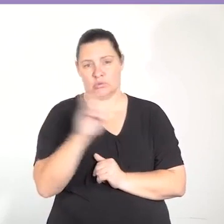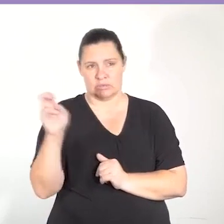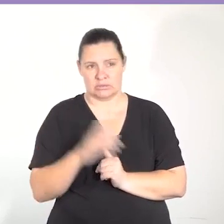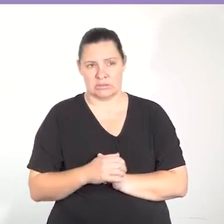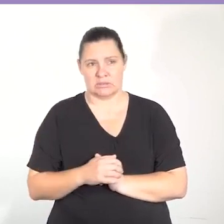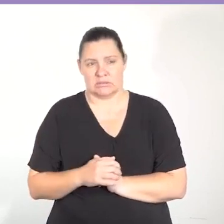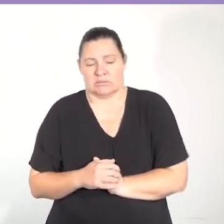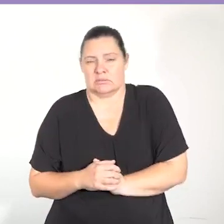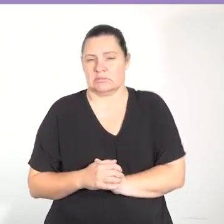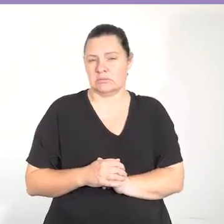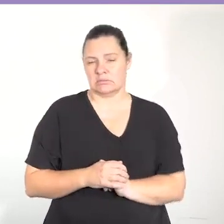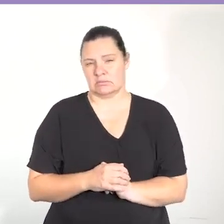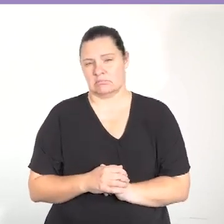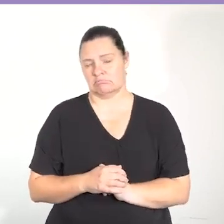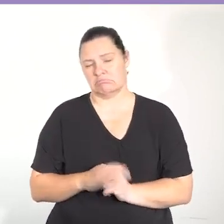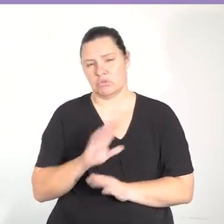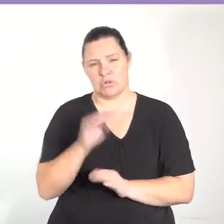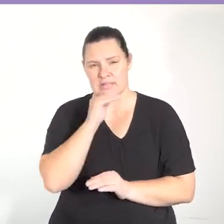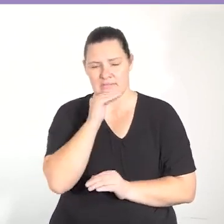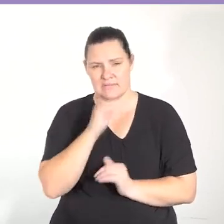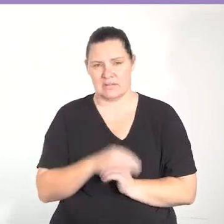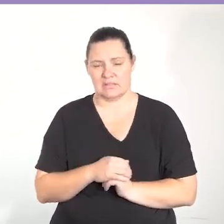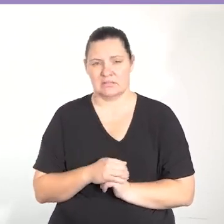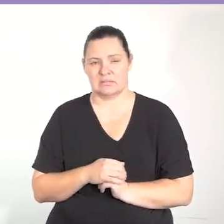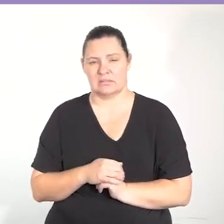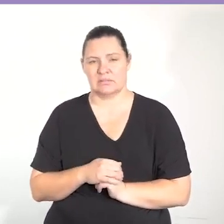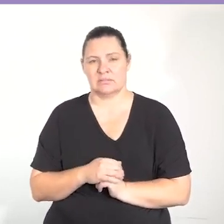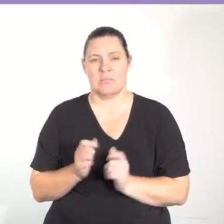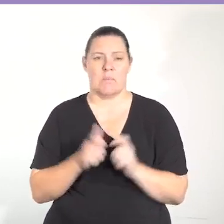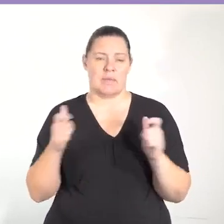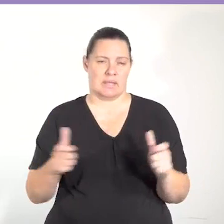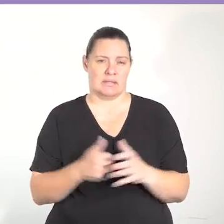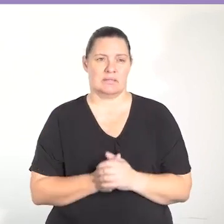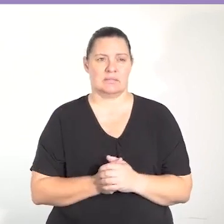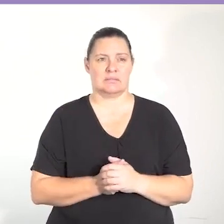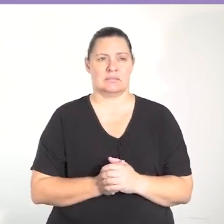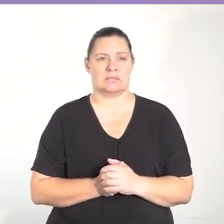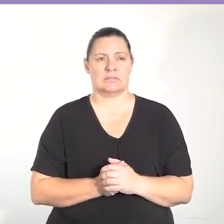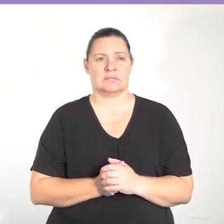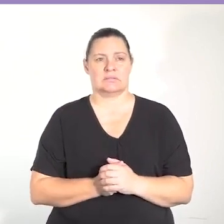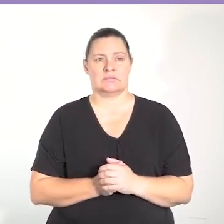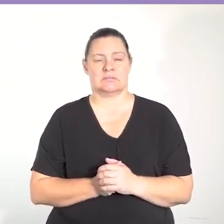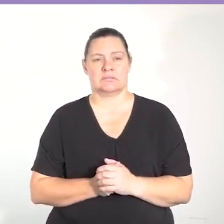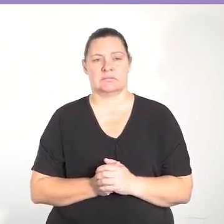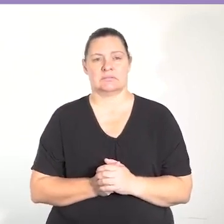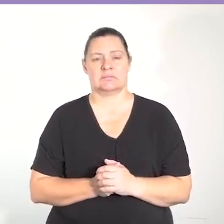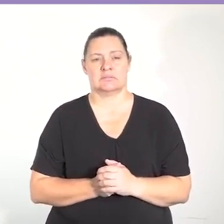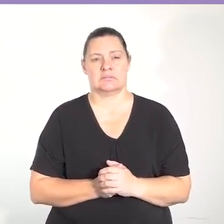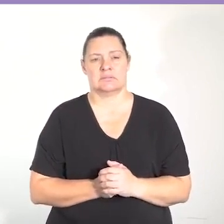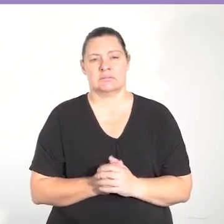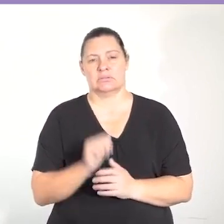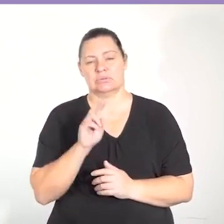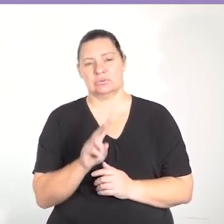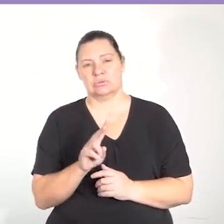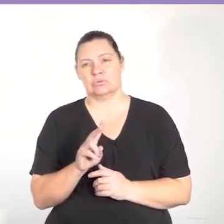is 200. So 200 is not enough, so we have to go bigger. So let's think of, so when I think